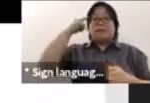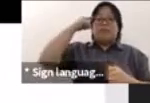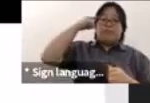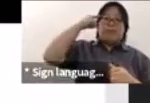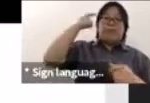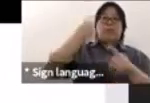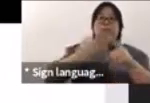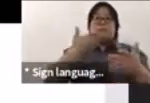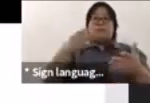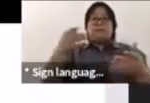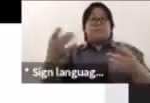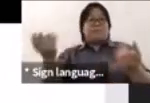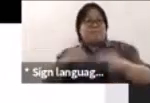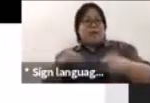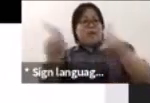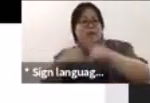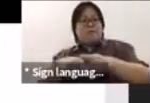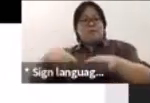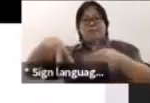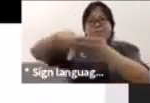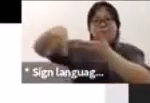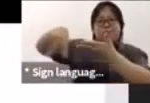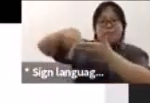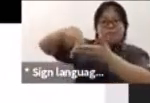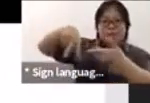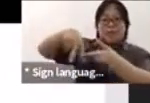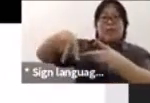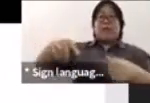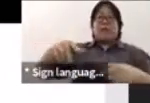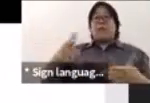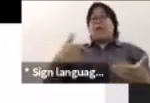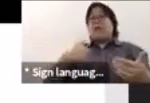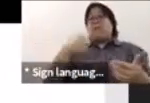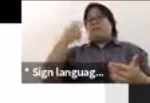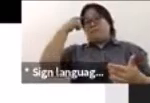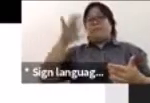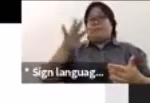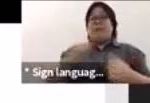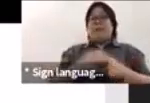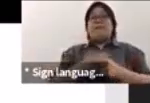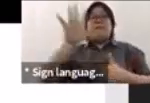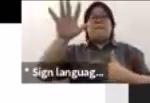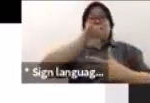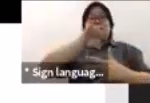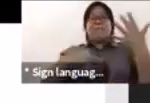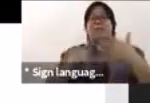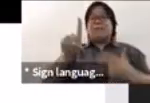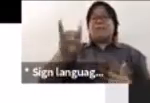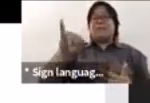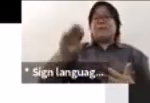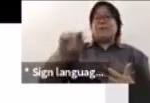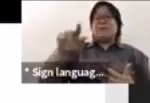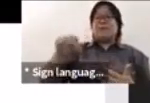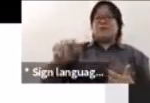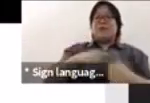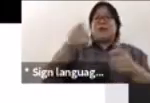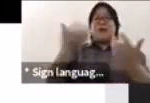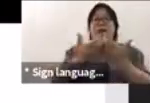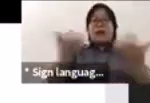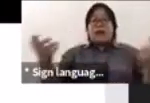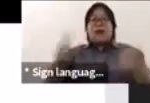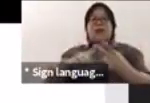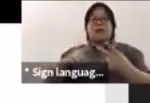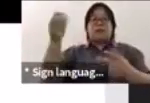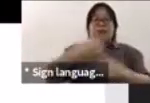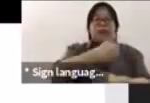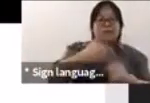outcome. So for that, we have I have considered five dimensions like alienation, discrimination, stereotyping,